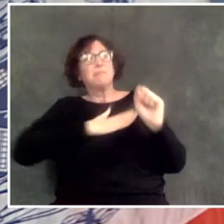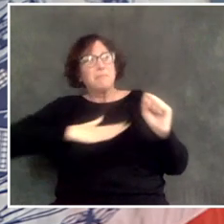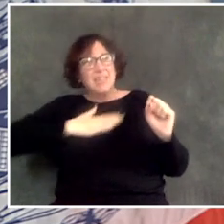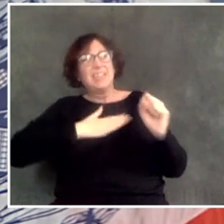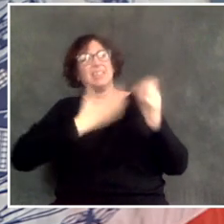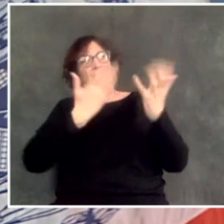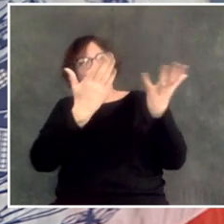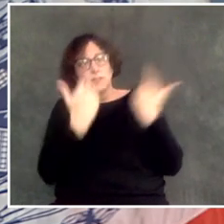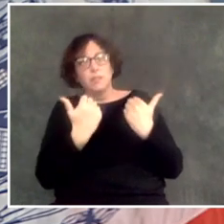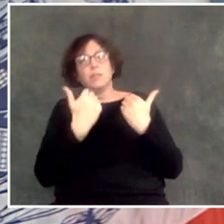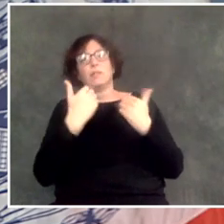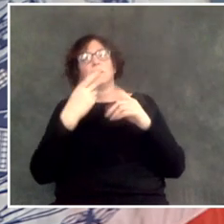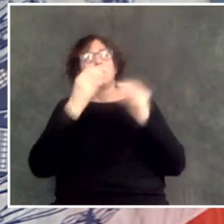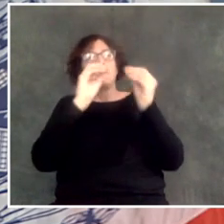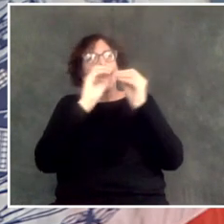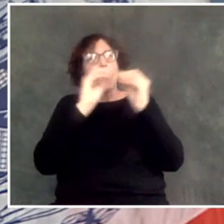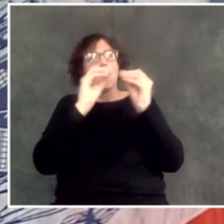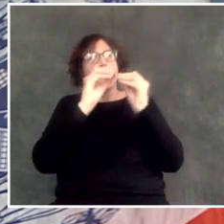last hour,